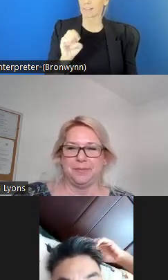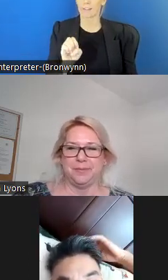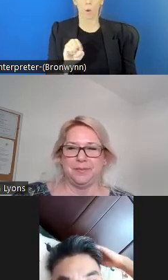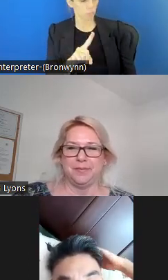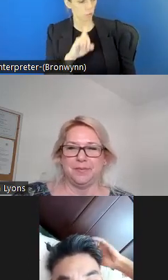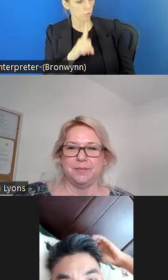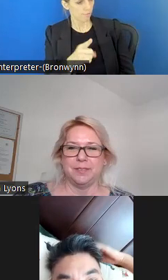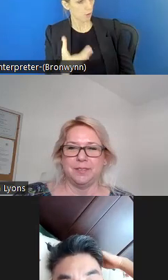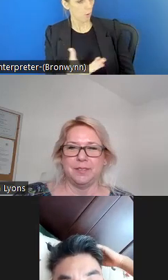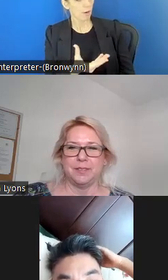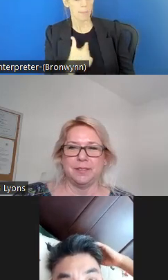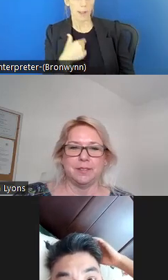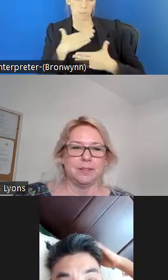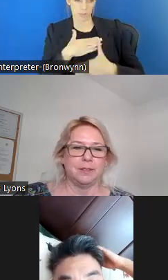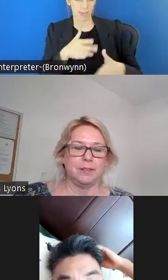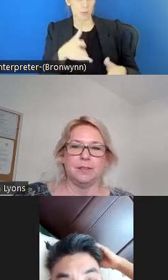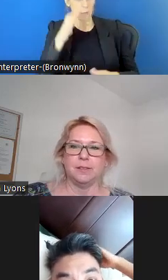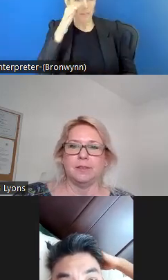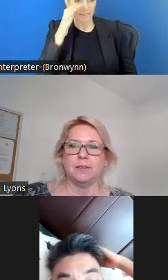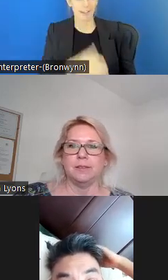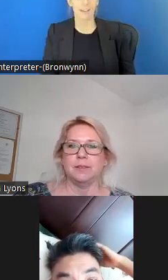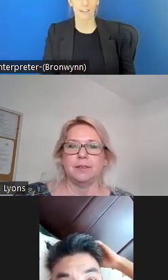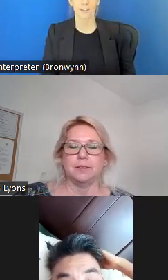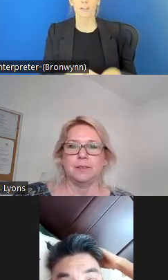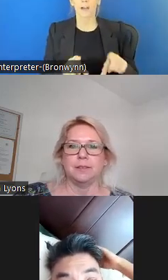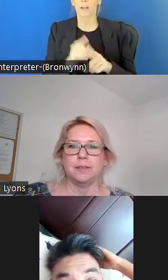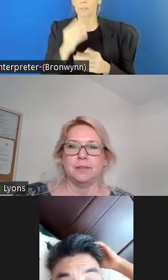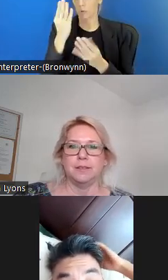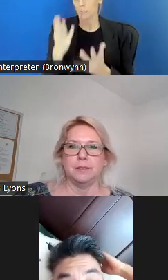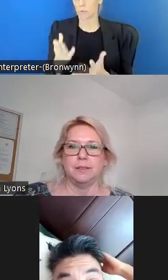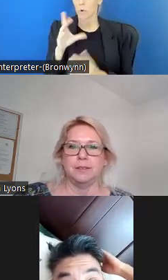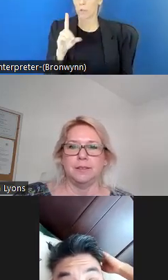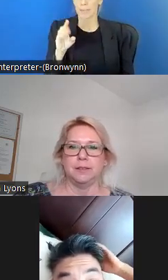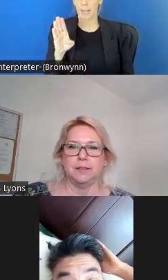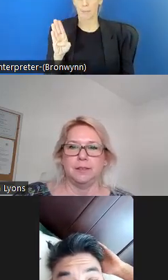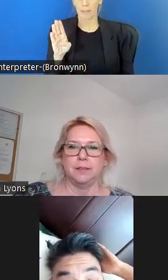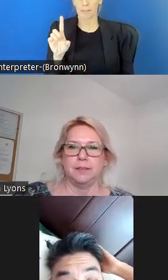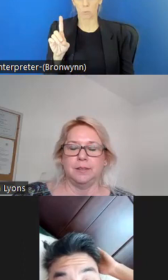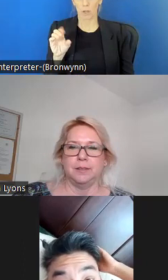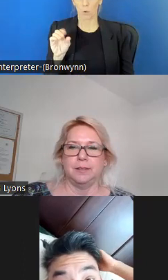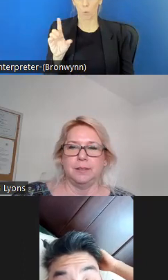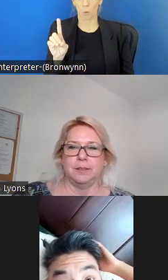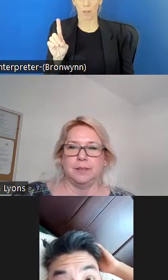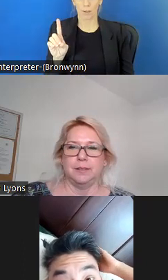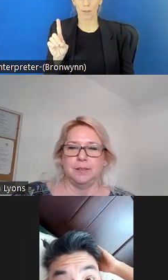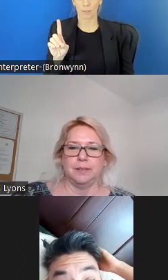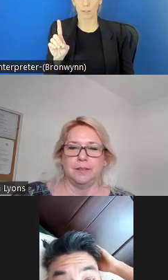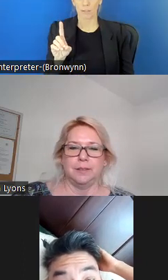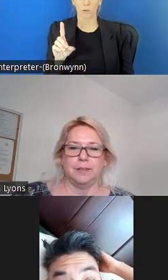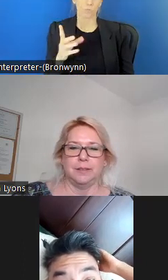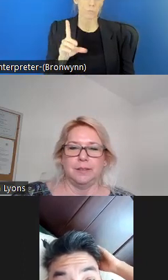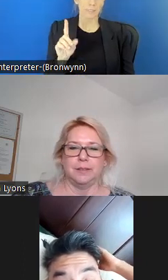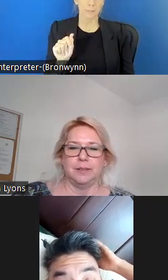listening. And I also want to share that it looks like the Database 101, Disability